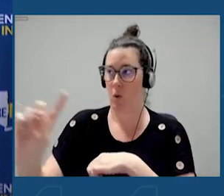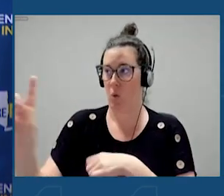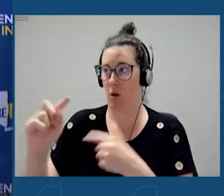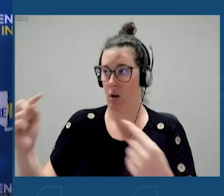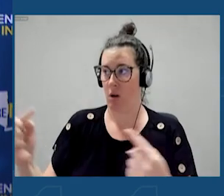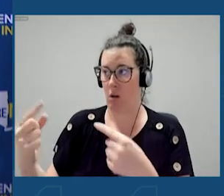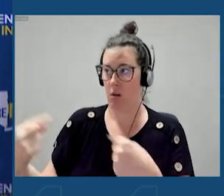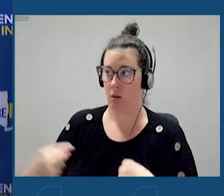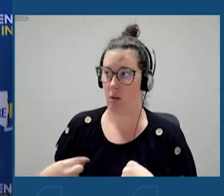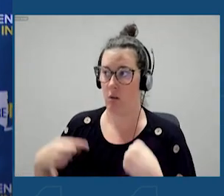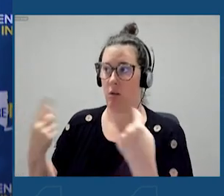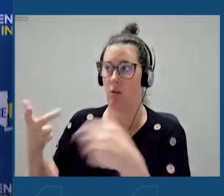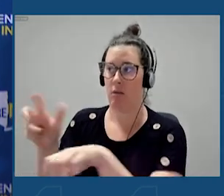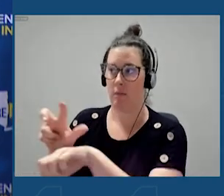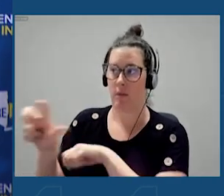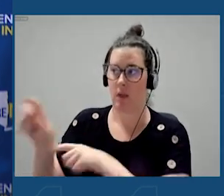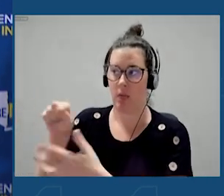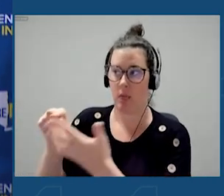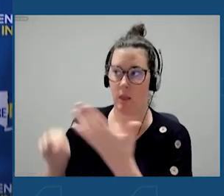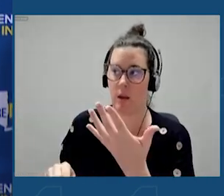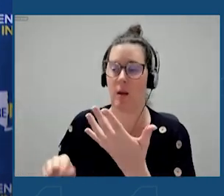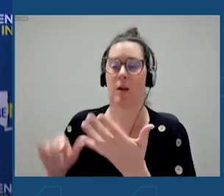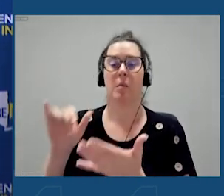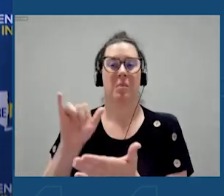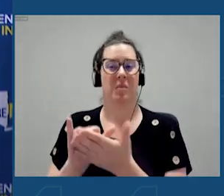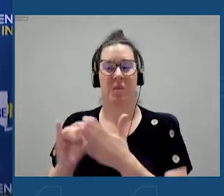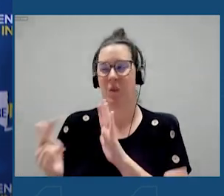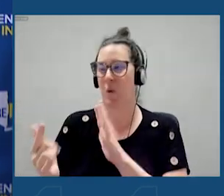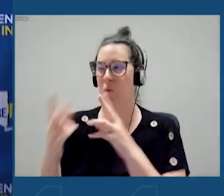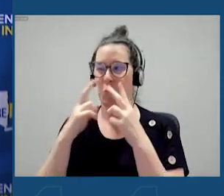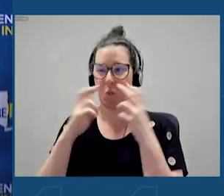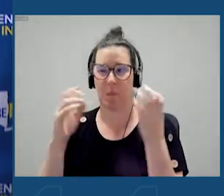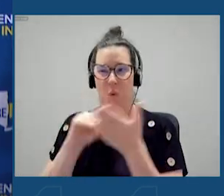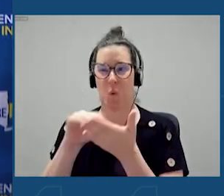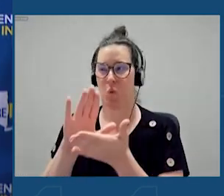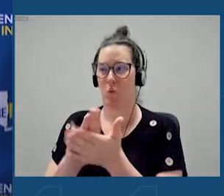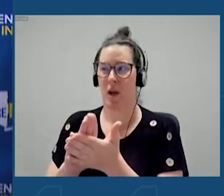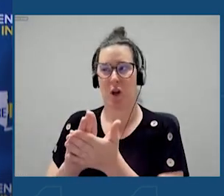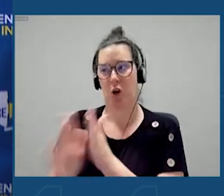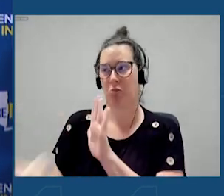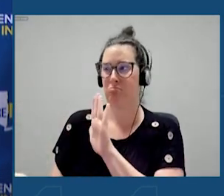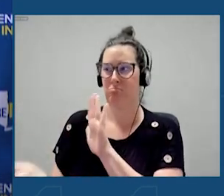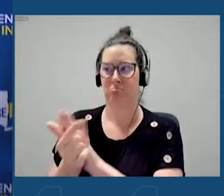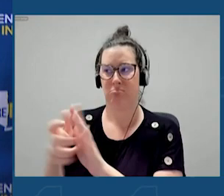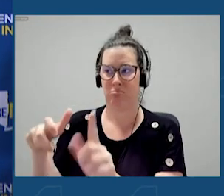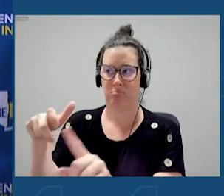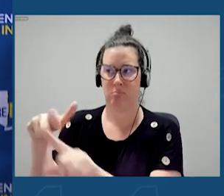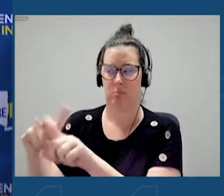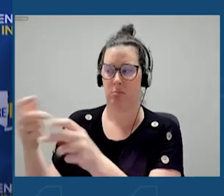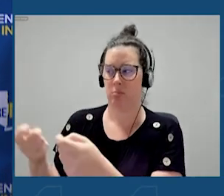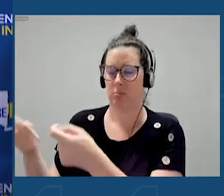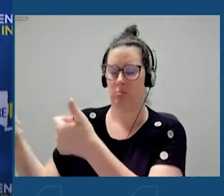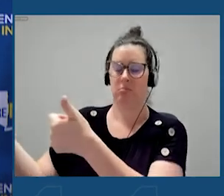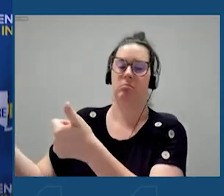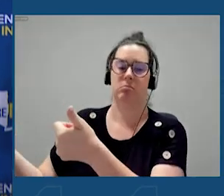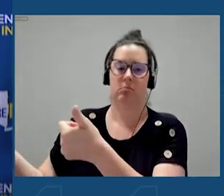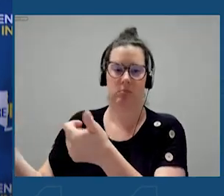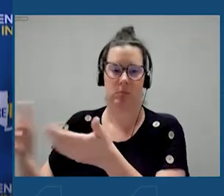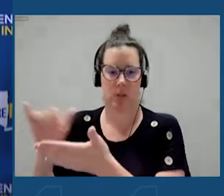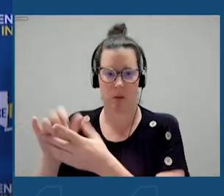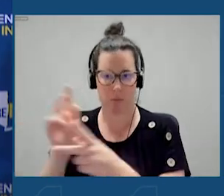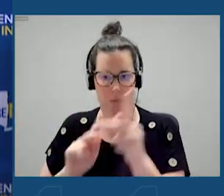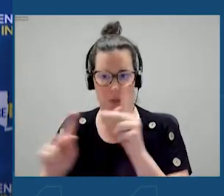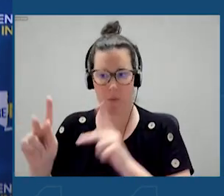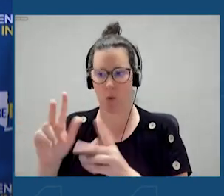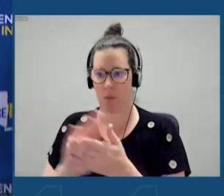were expunging criminal records for people who got caught up in the criminal categories for